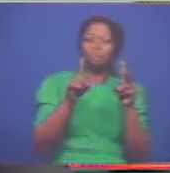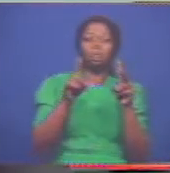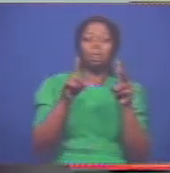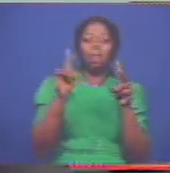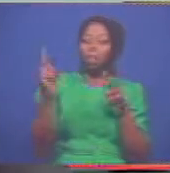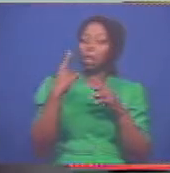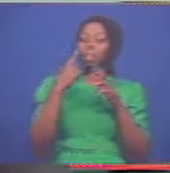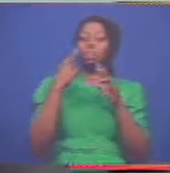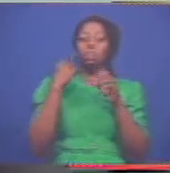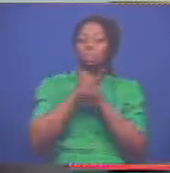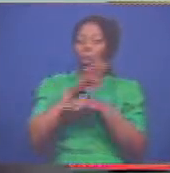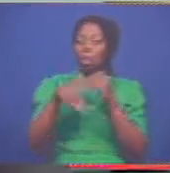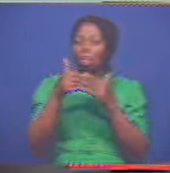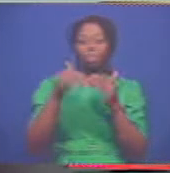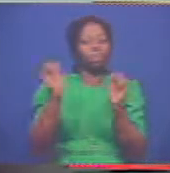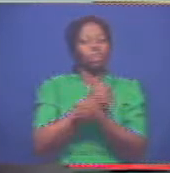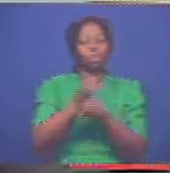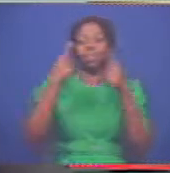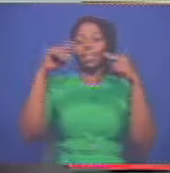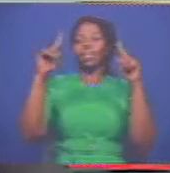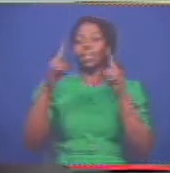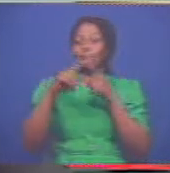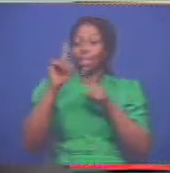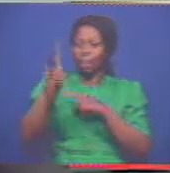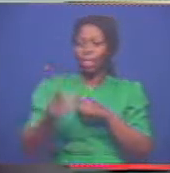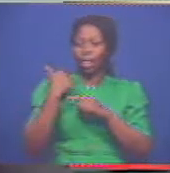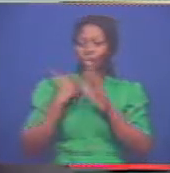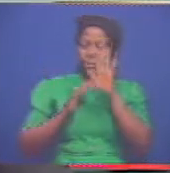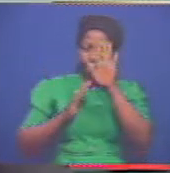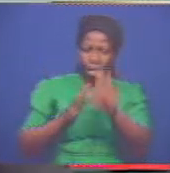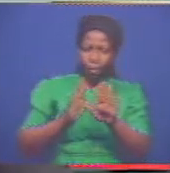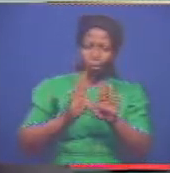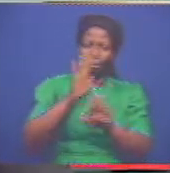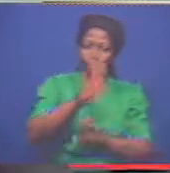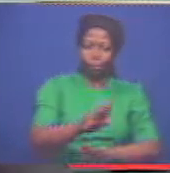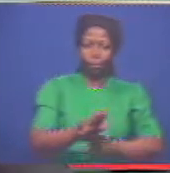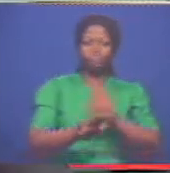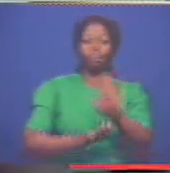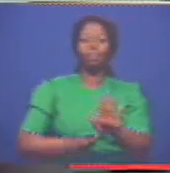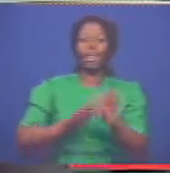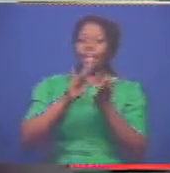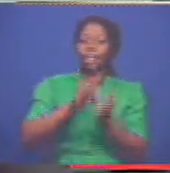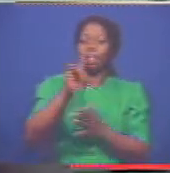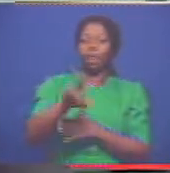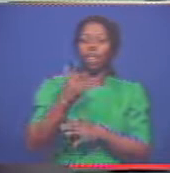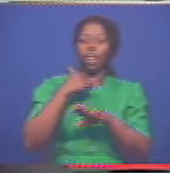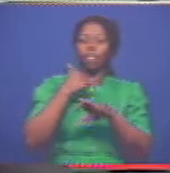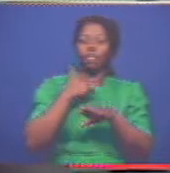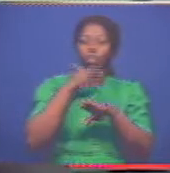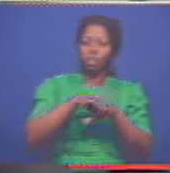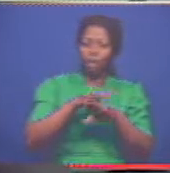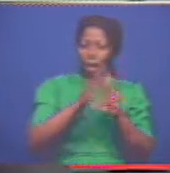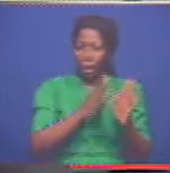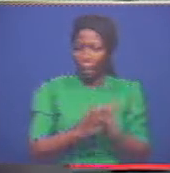to be step by step until. But I insist, we have very good plans. All those plans that you have, what we